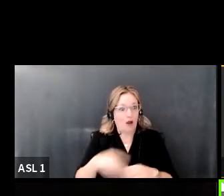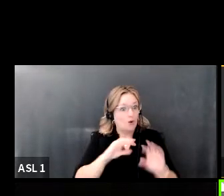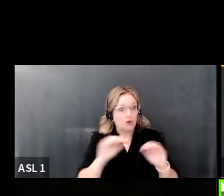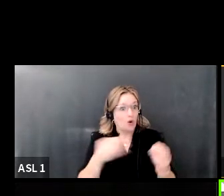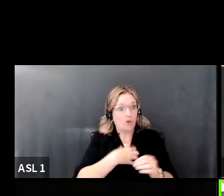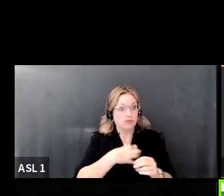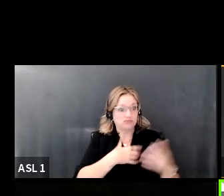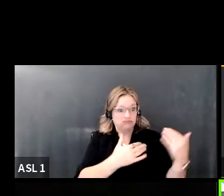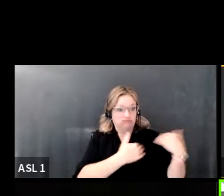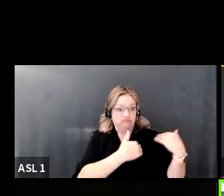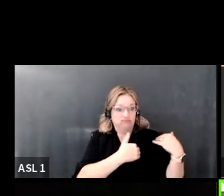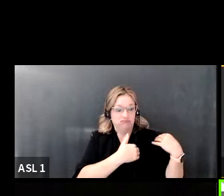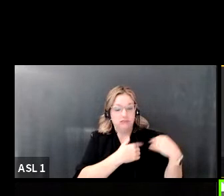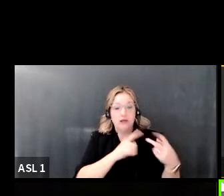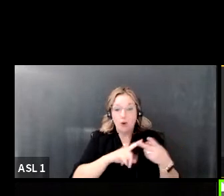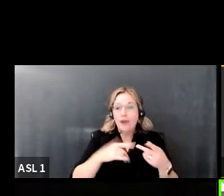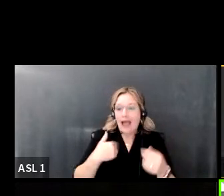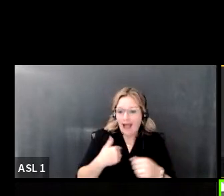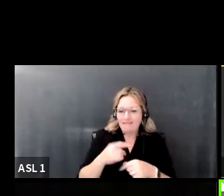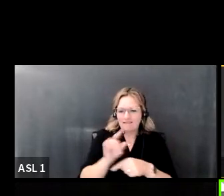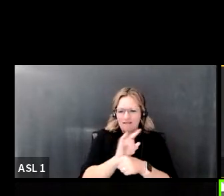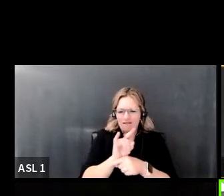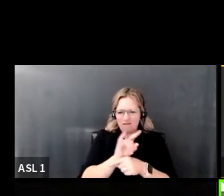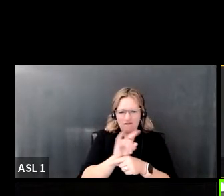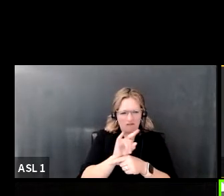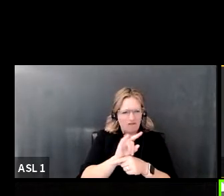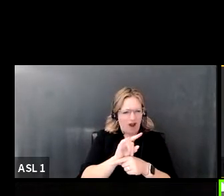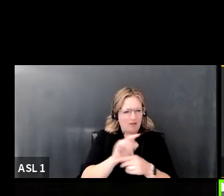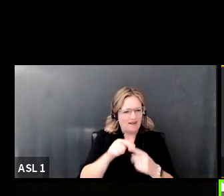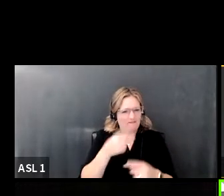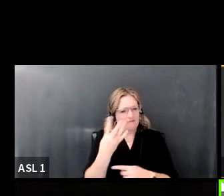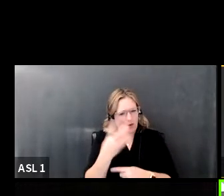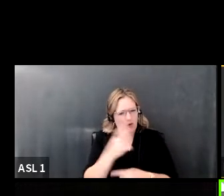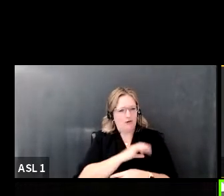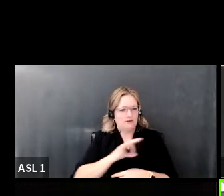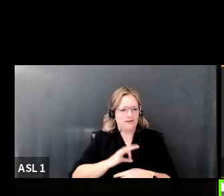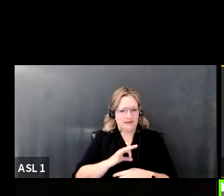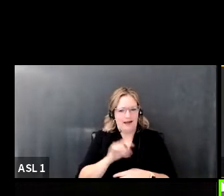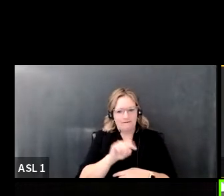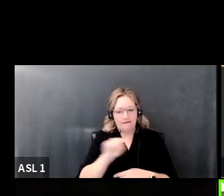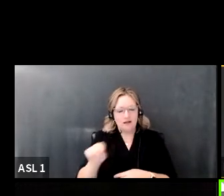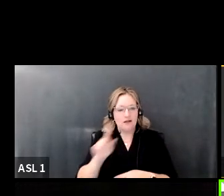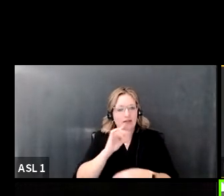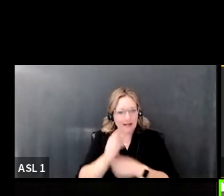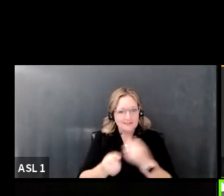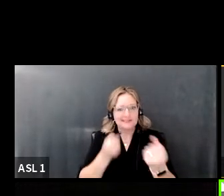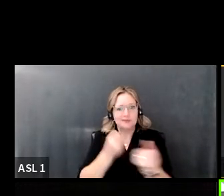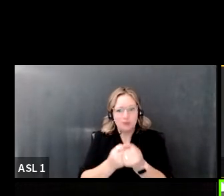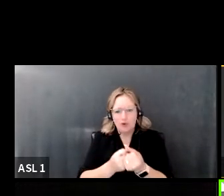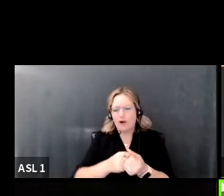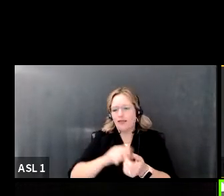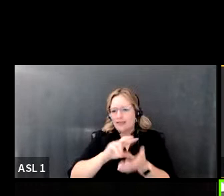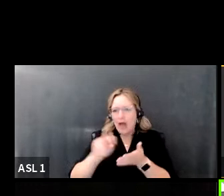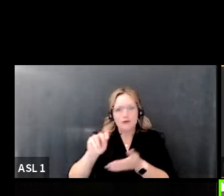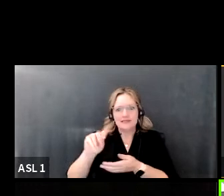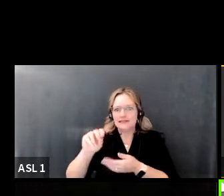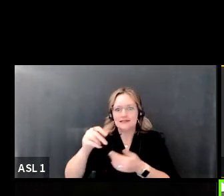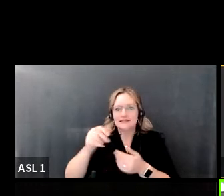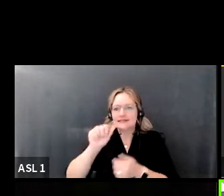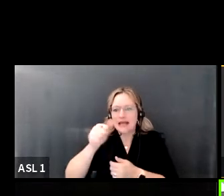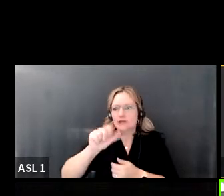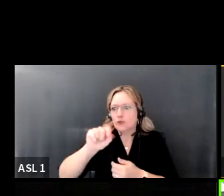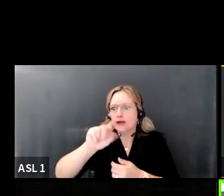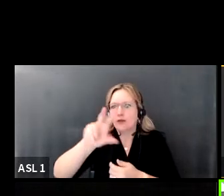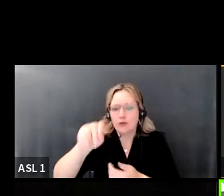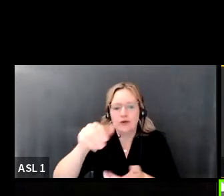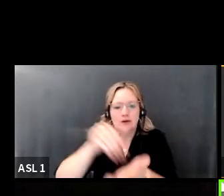have a fraud section of i believe four people to support literally tens of thousands of frauds that happen to